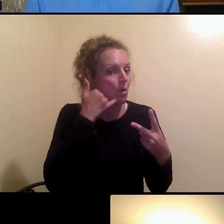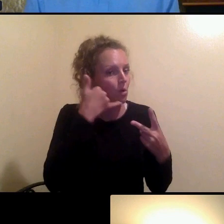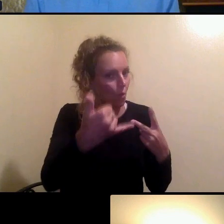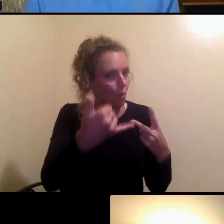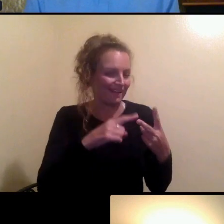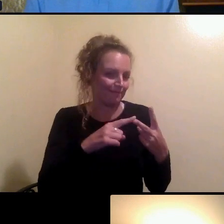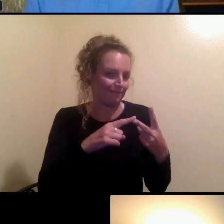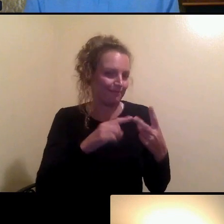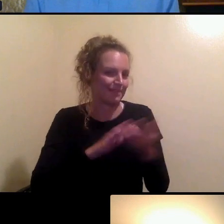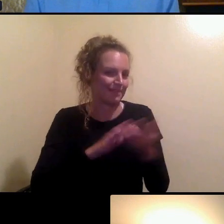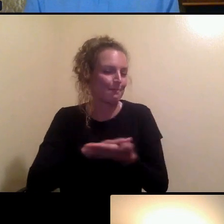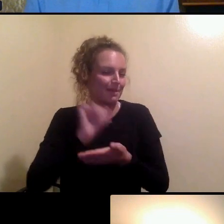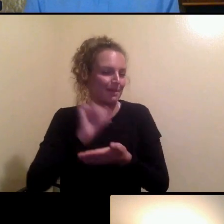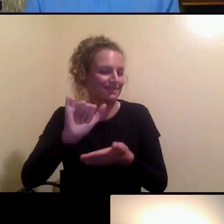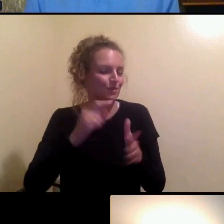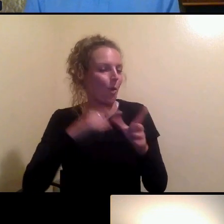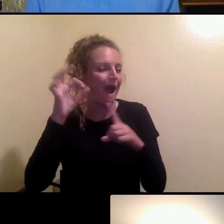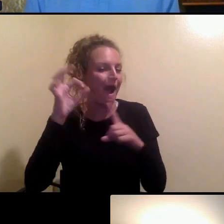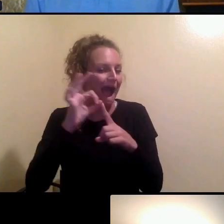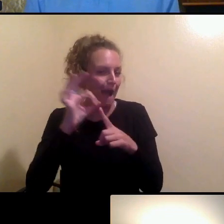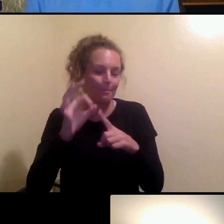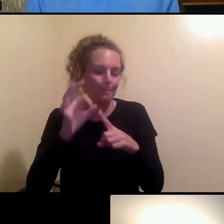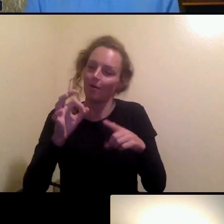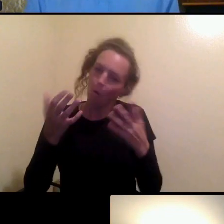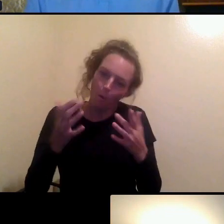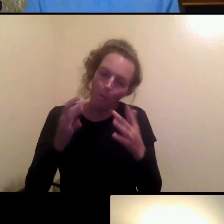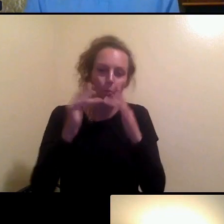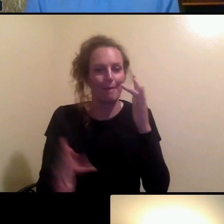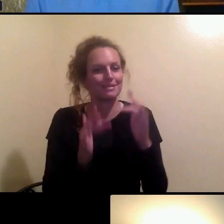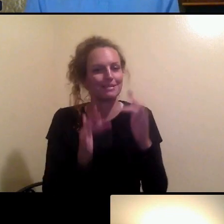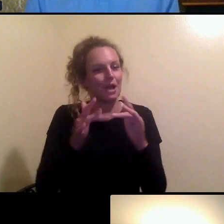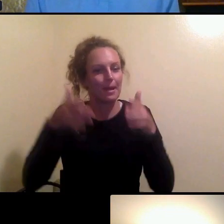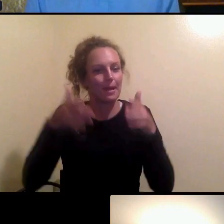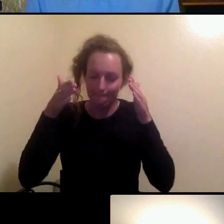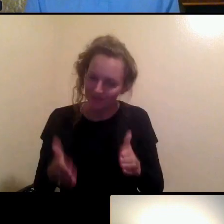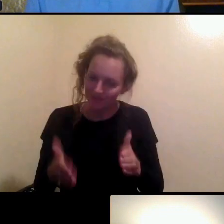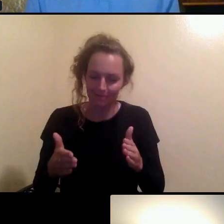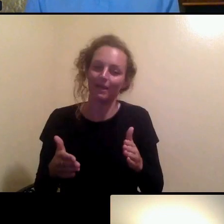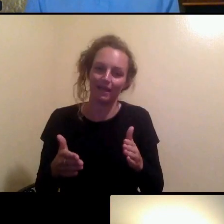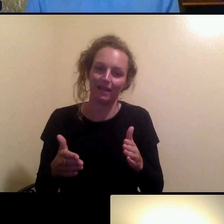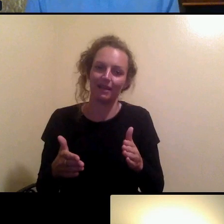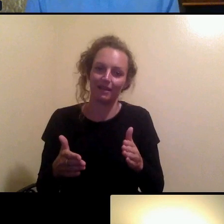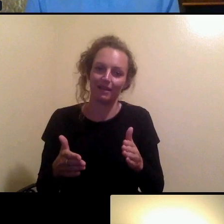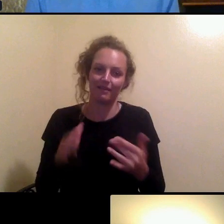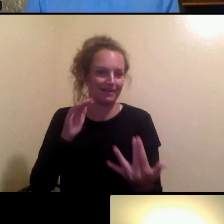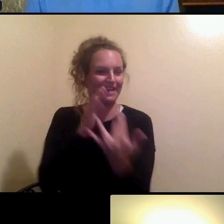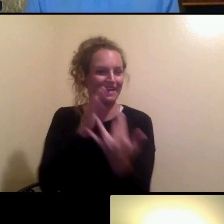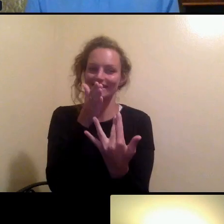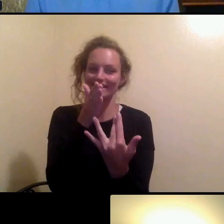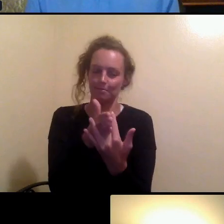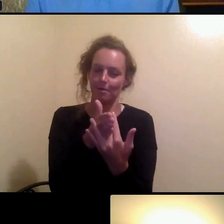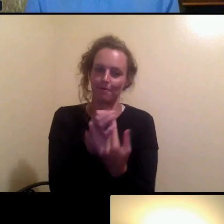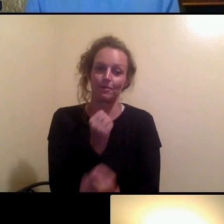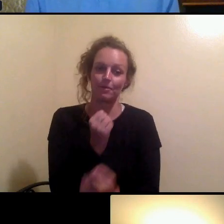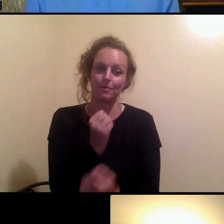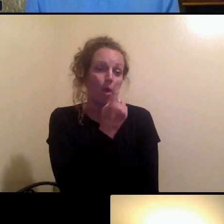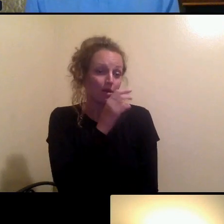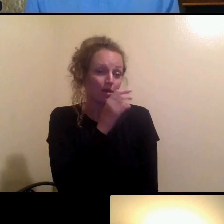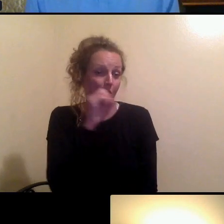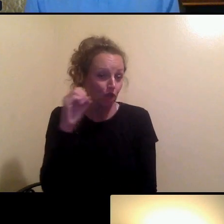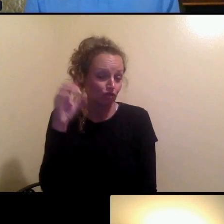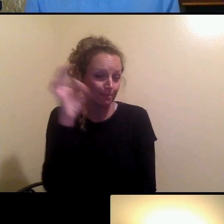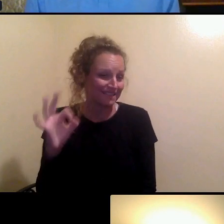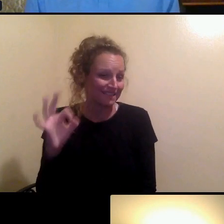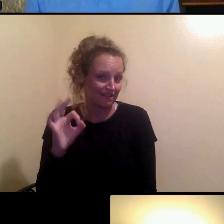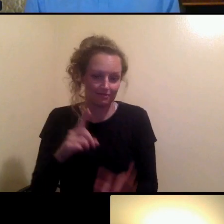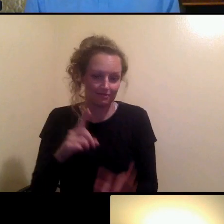110% accessible, it's almost like you threw up the hand, because if you're not accessible, then we're not going to do it.